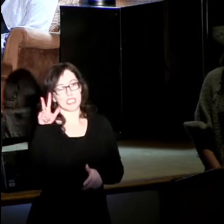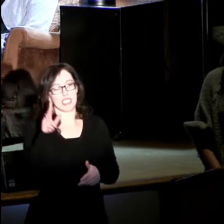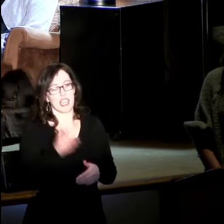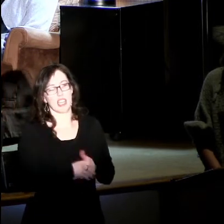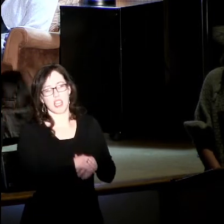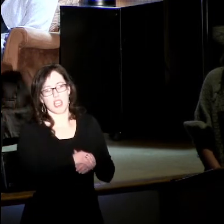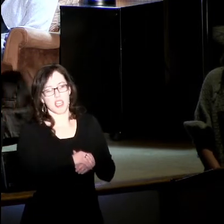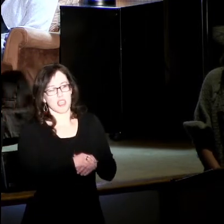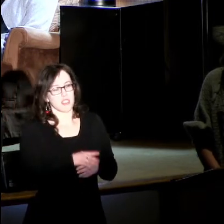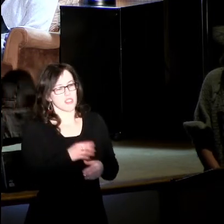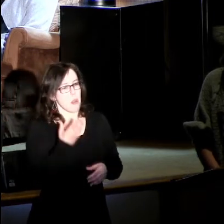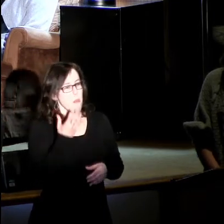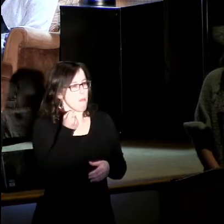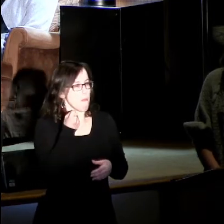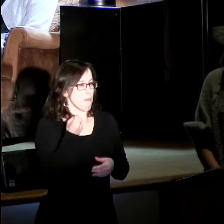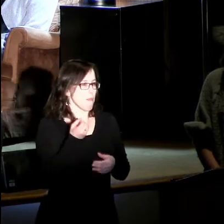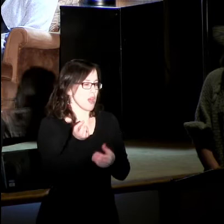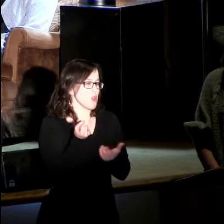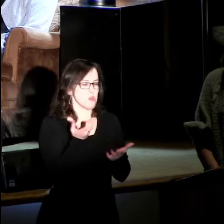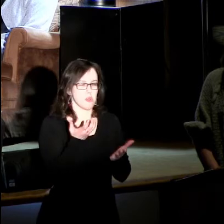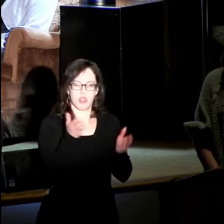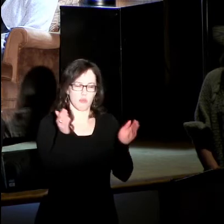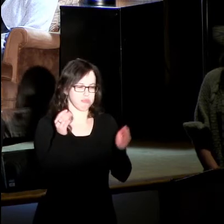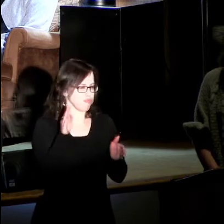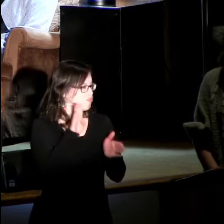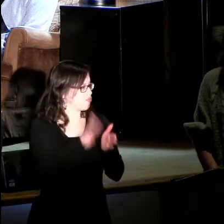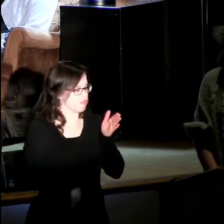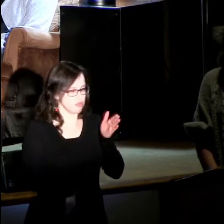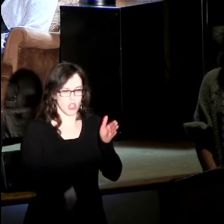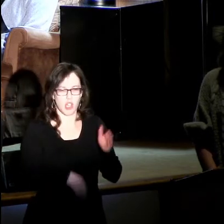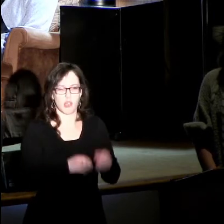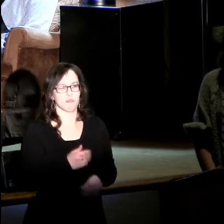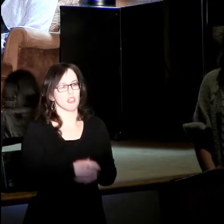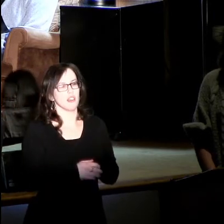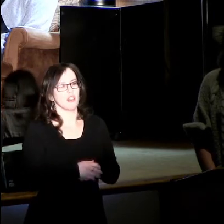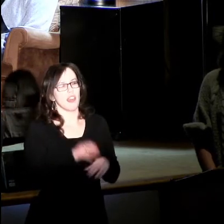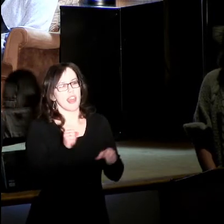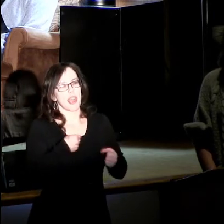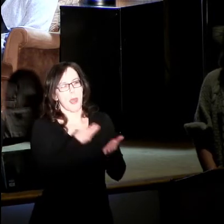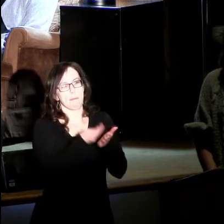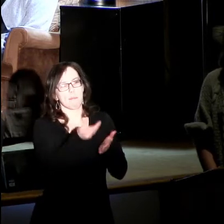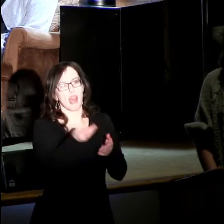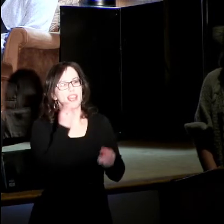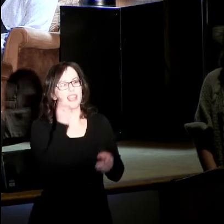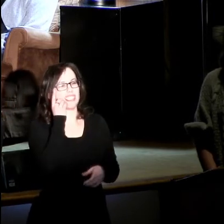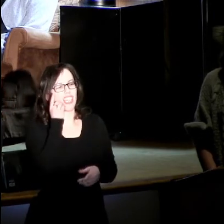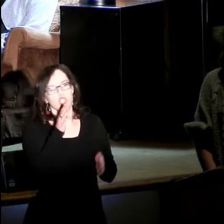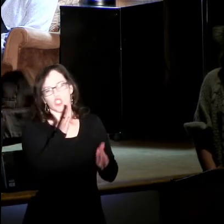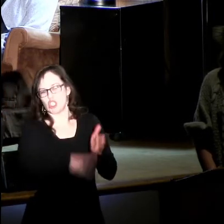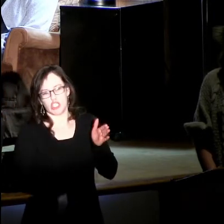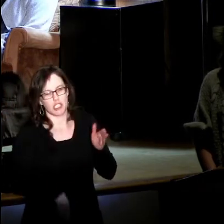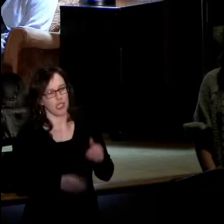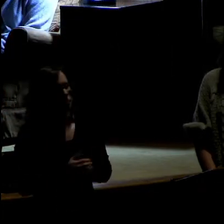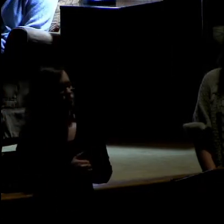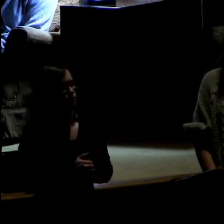cents. 2 quarters would pay for dinner in the next. Many workers made less than $1 an hour.